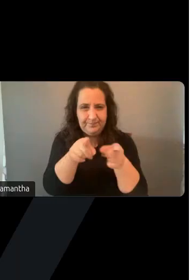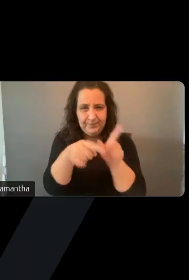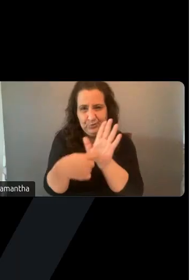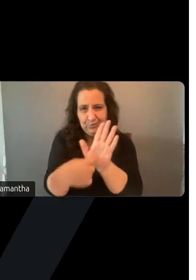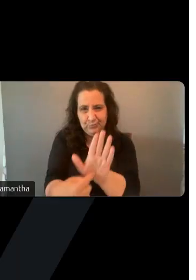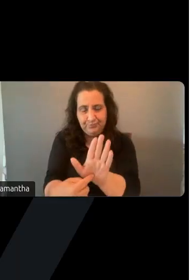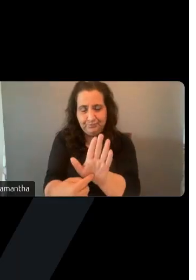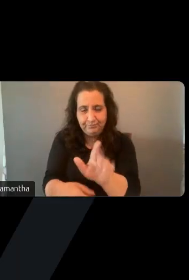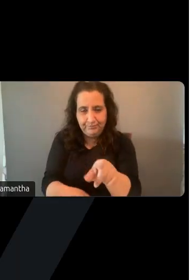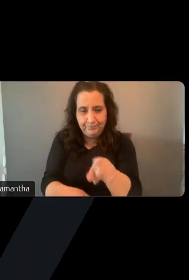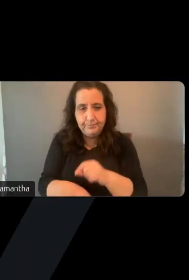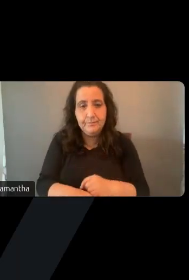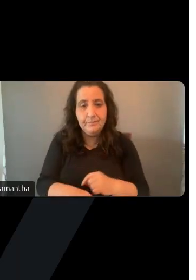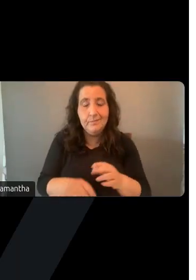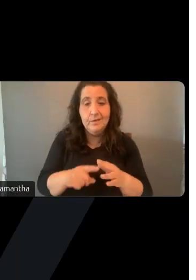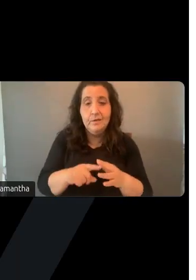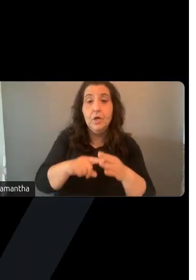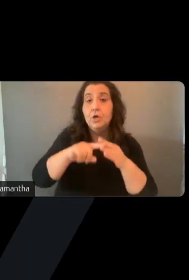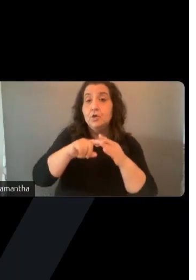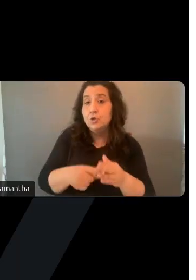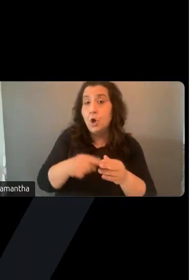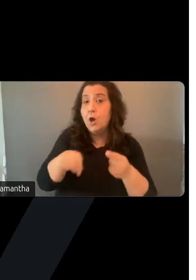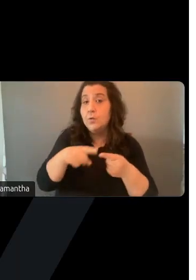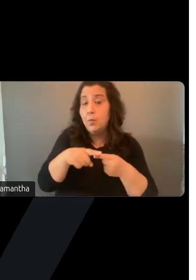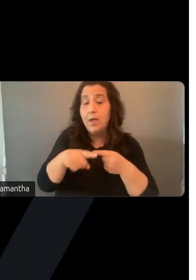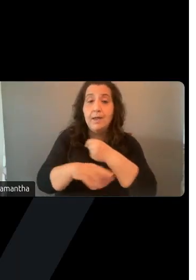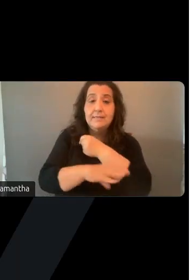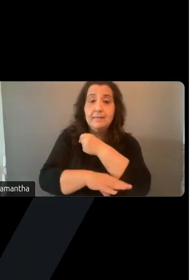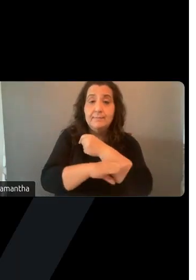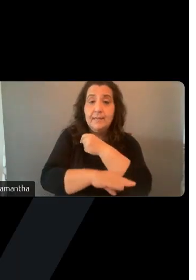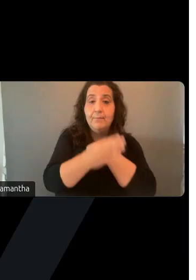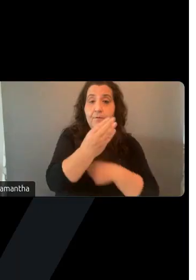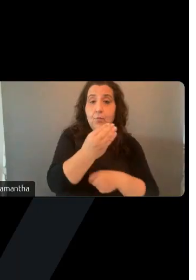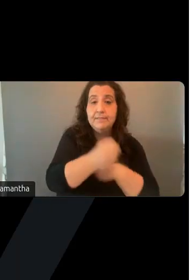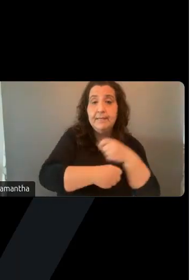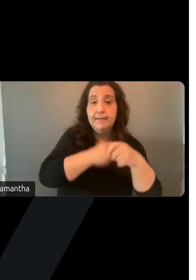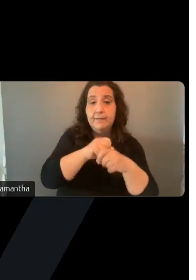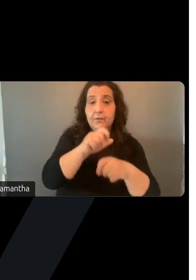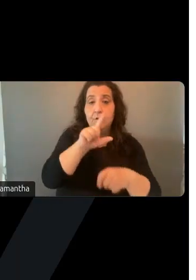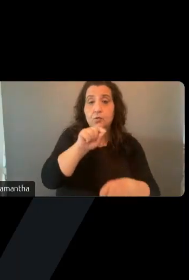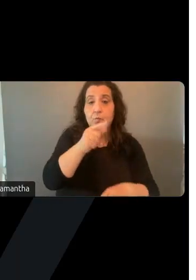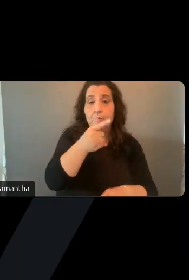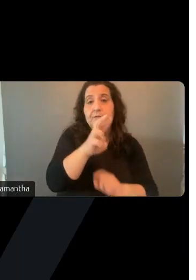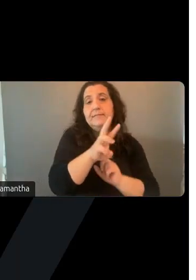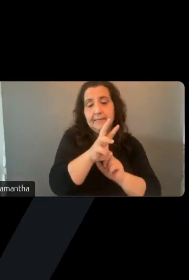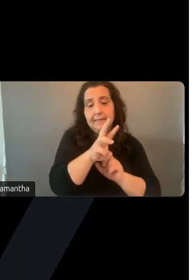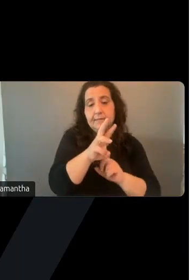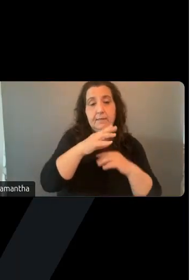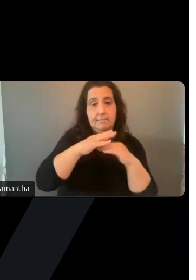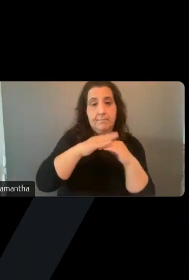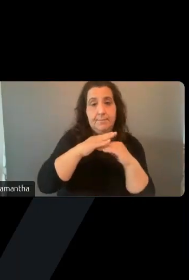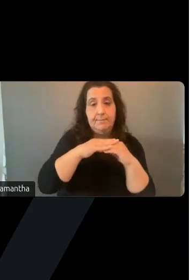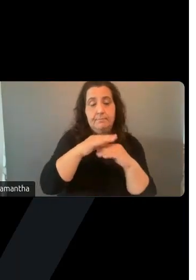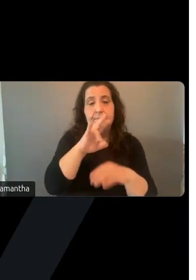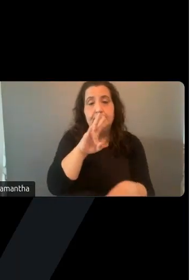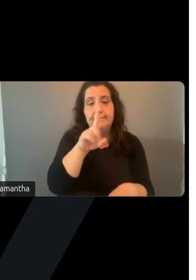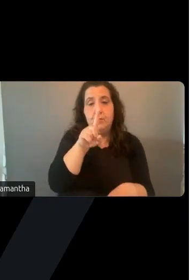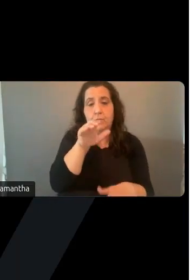here are starting on September 14th, 2026. They will start at